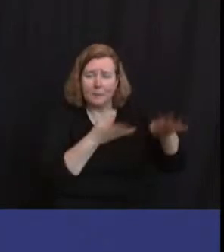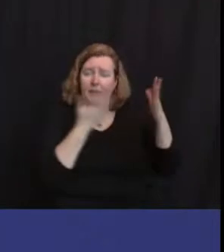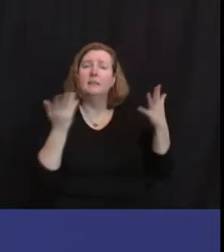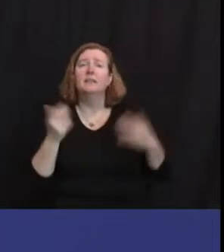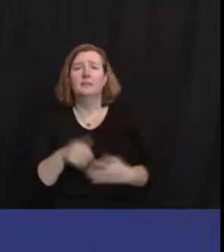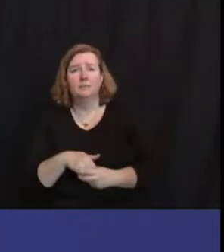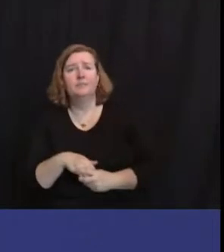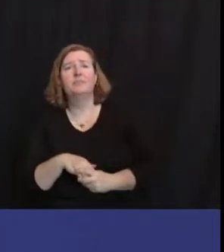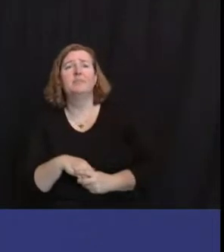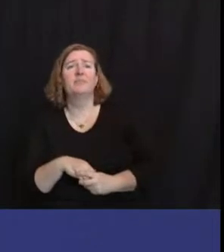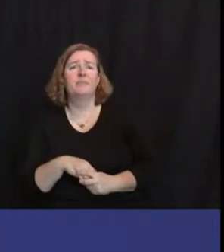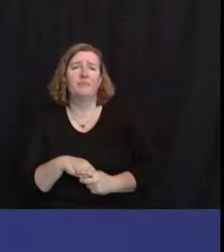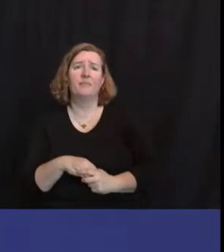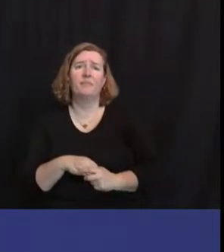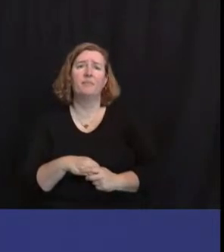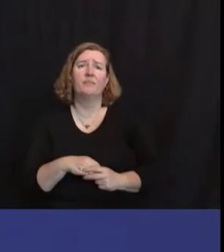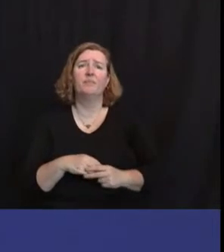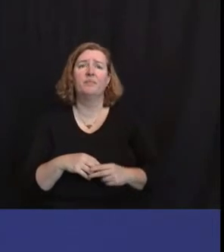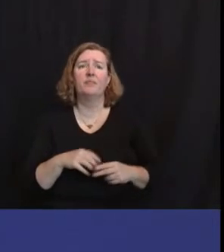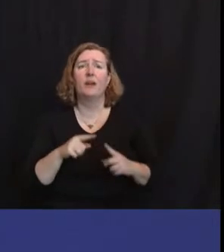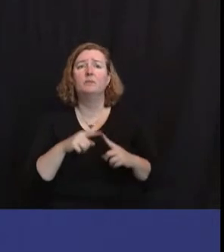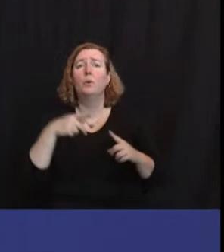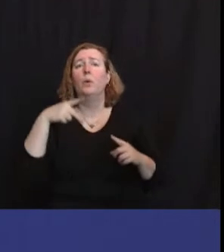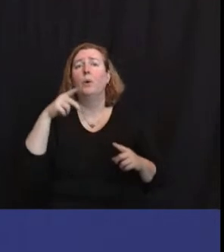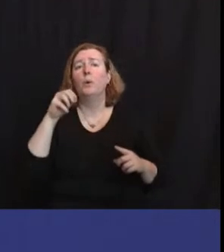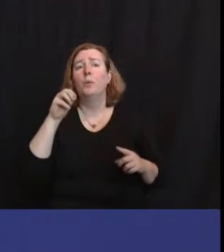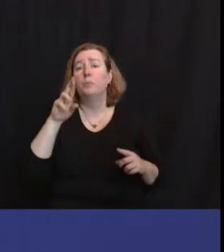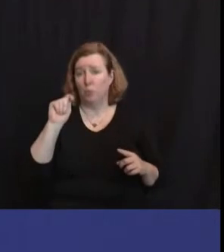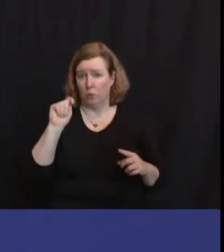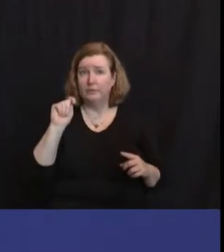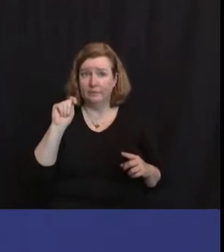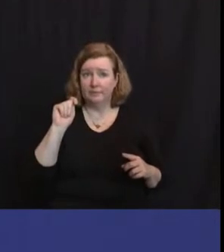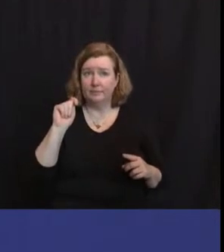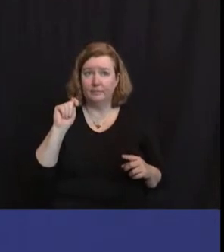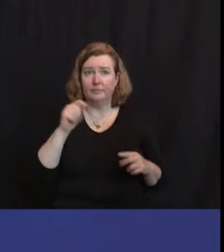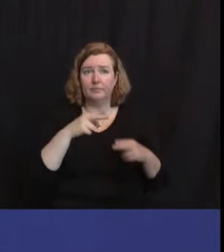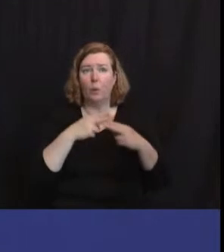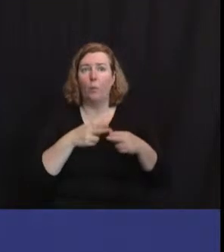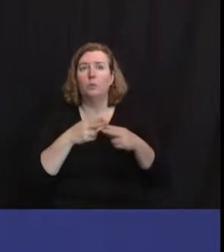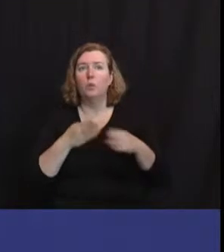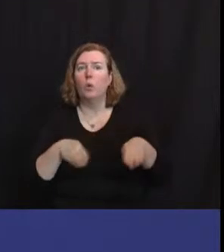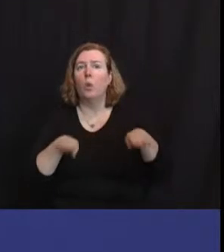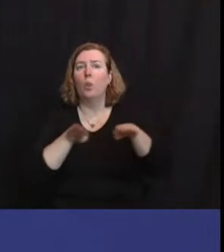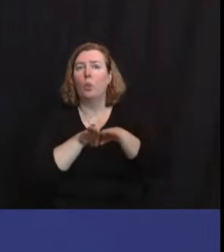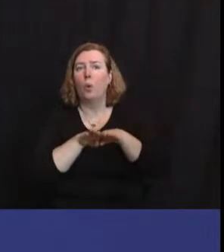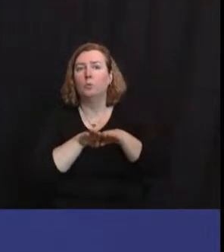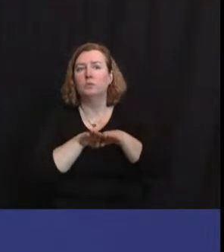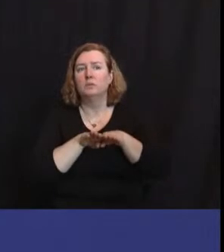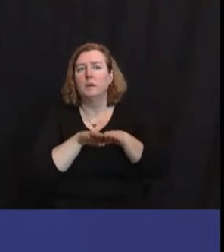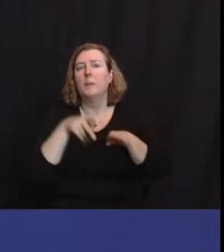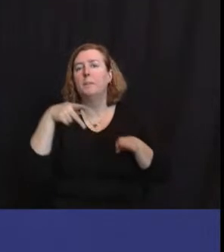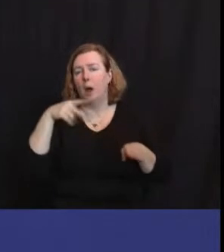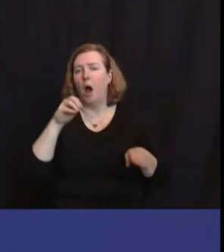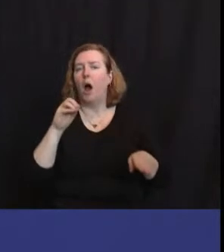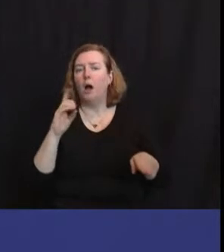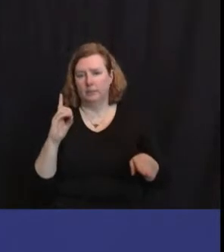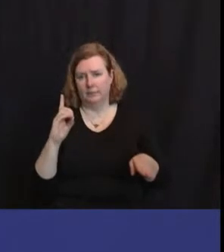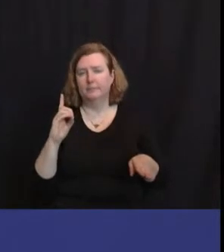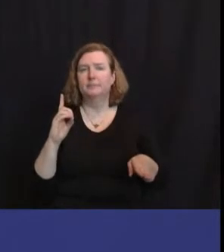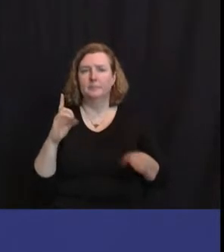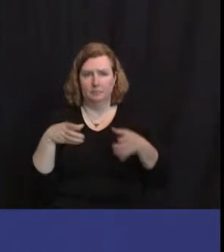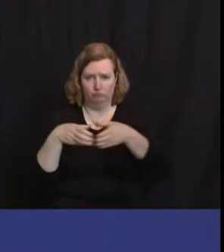that's a closed pod in coordination with the International Longshoremen's Association and the New York Shipping